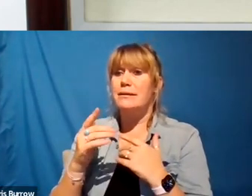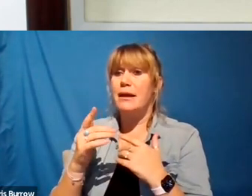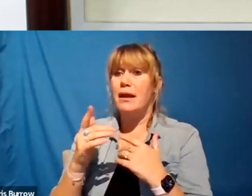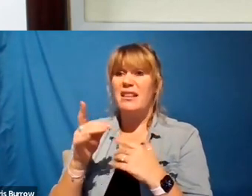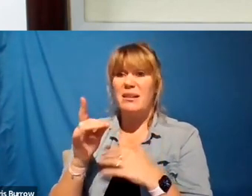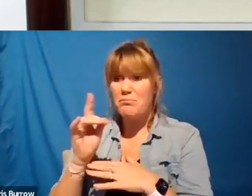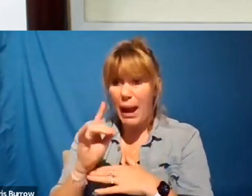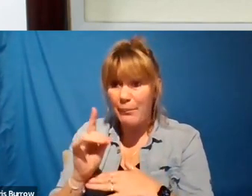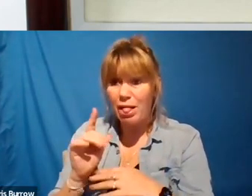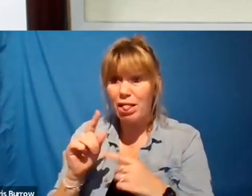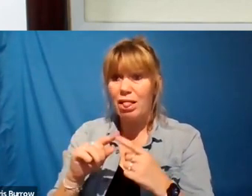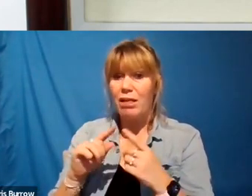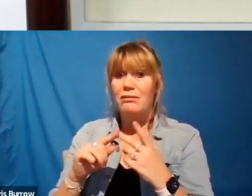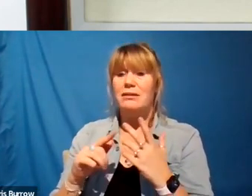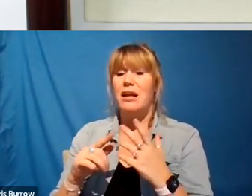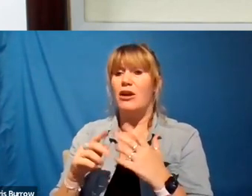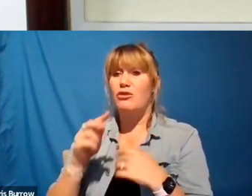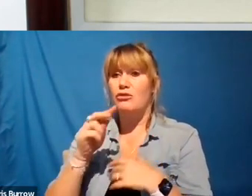would be over.